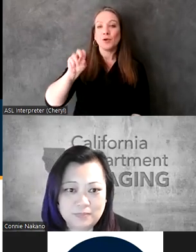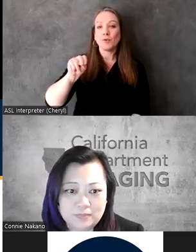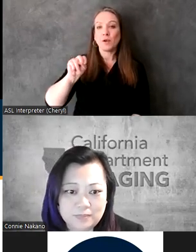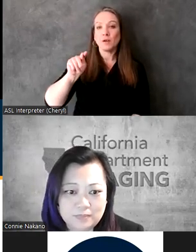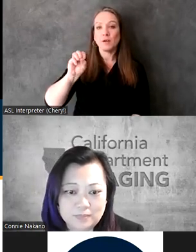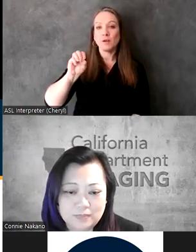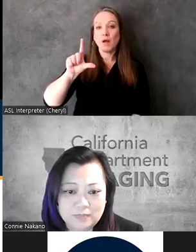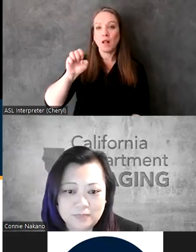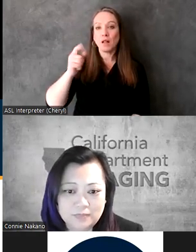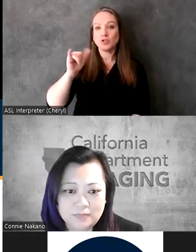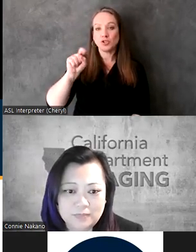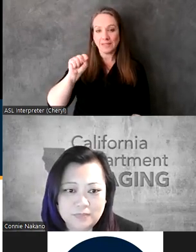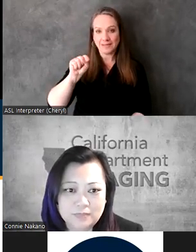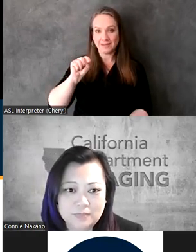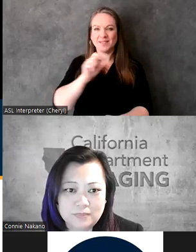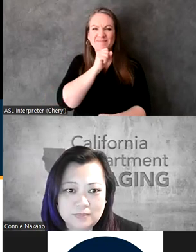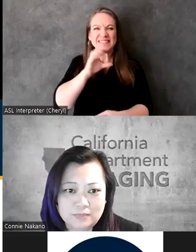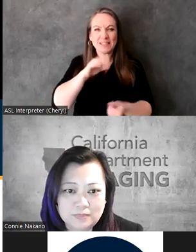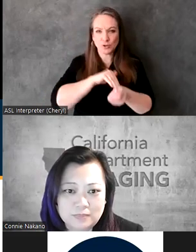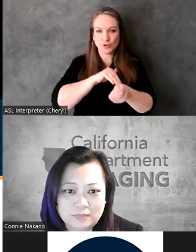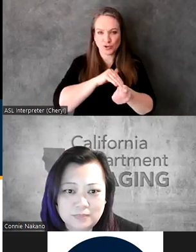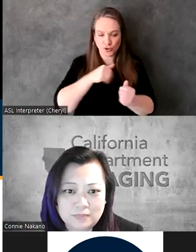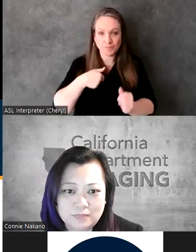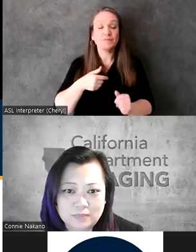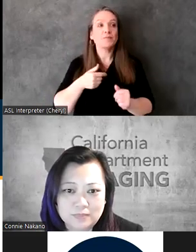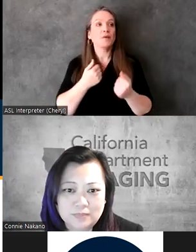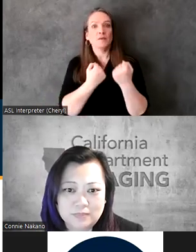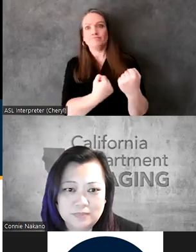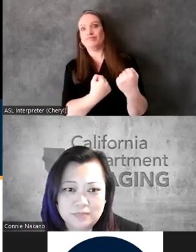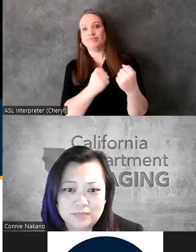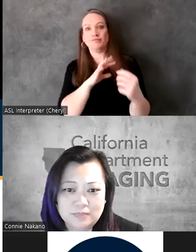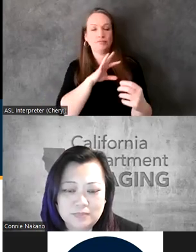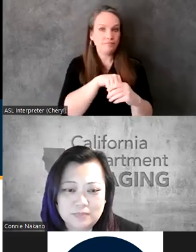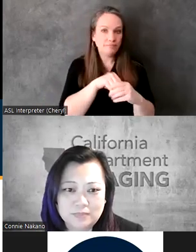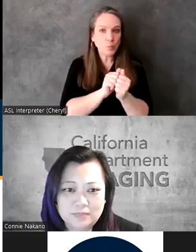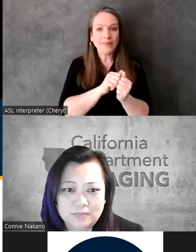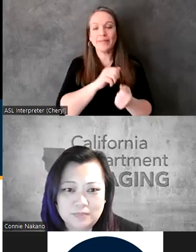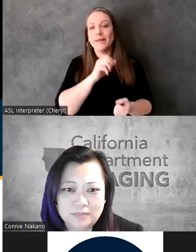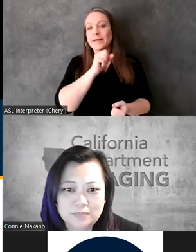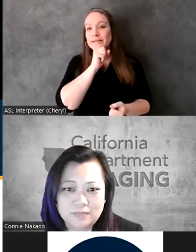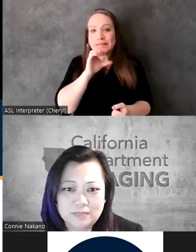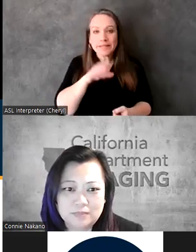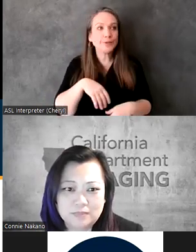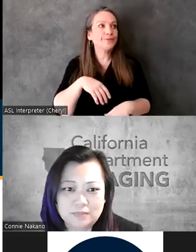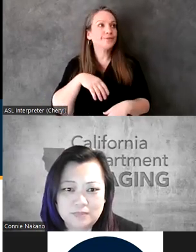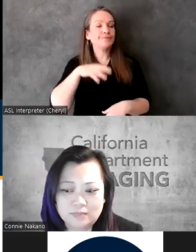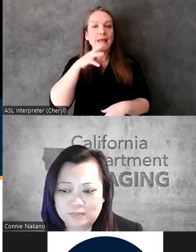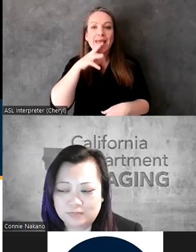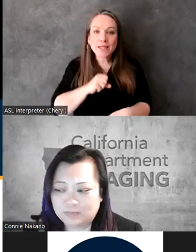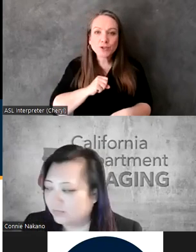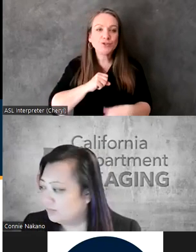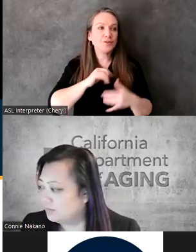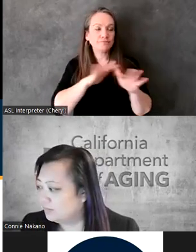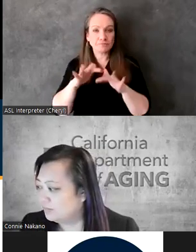reporter involved heavily with seniors and disability and aging, I'm noticing that there's a large disconnect